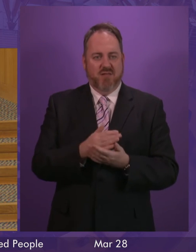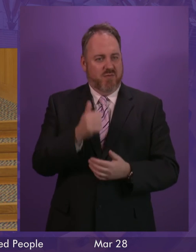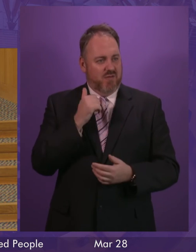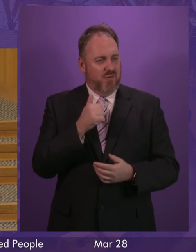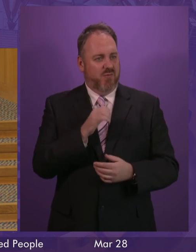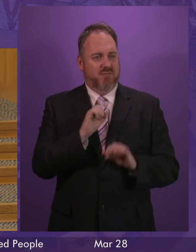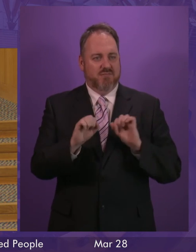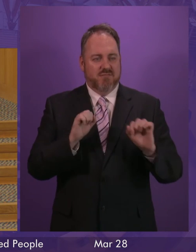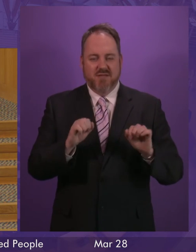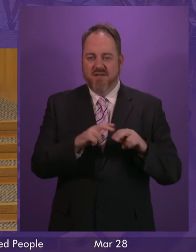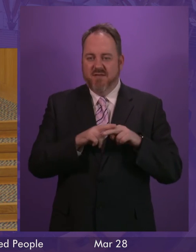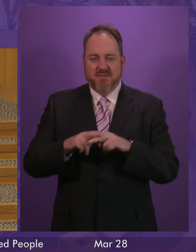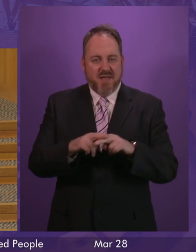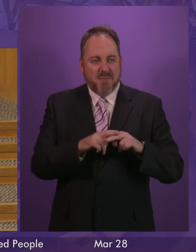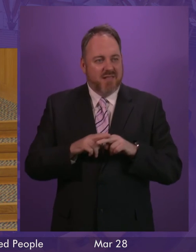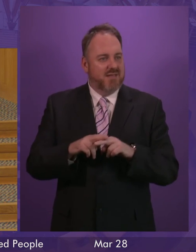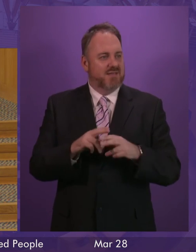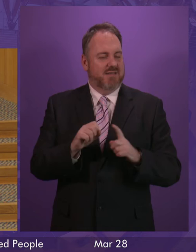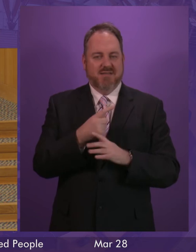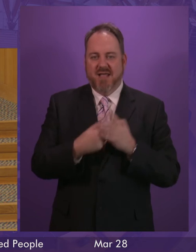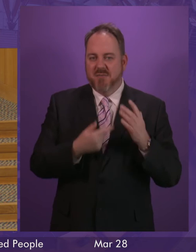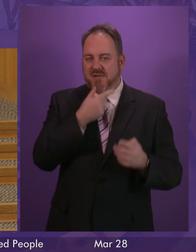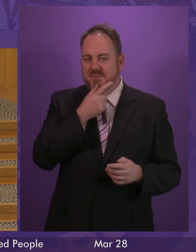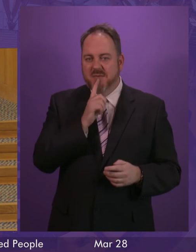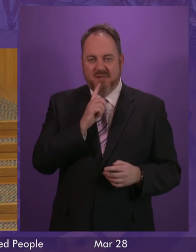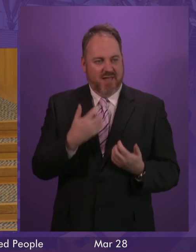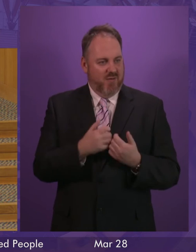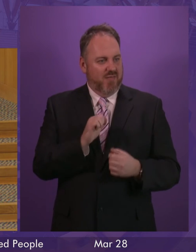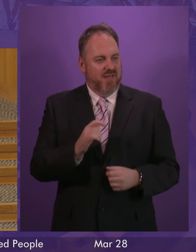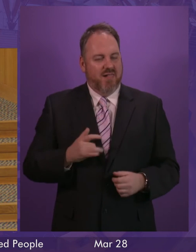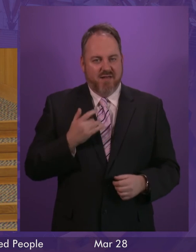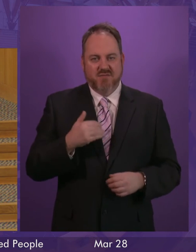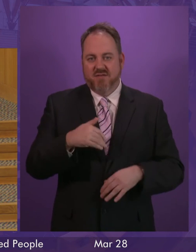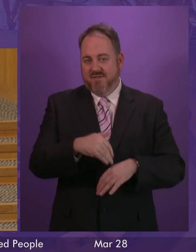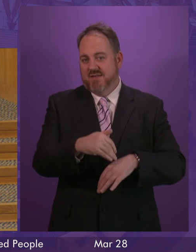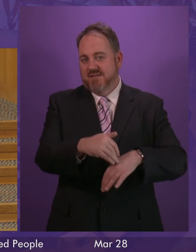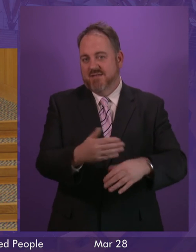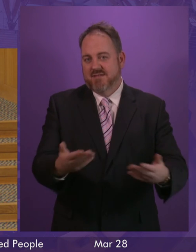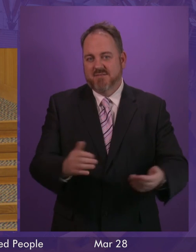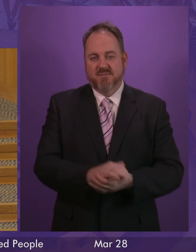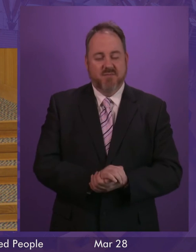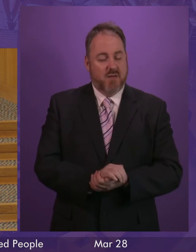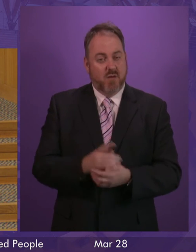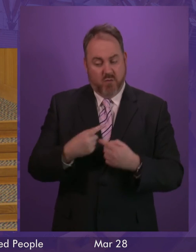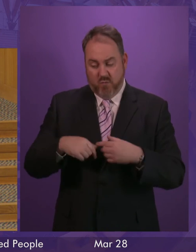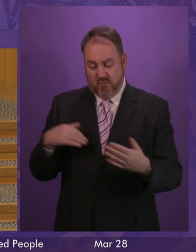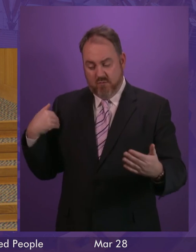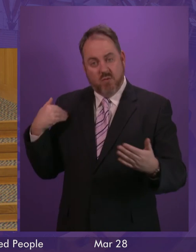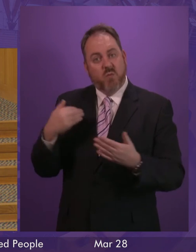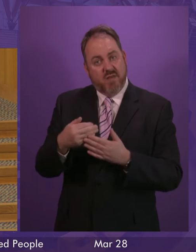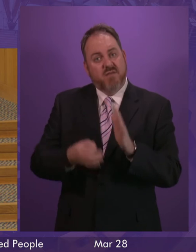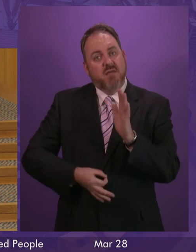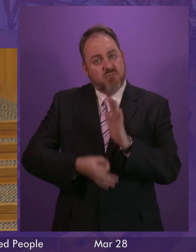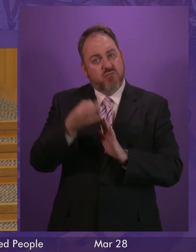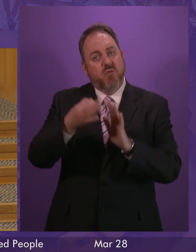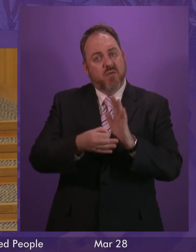their own lifestyles as to how disabled and disabilities have affected them. We have come some way, but we have to assure that this is further